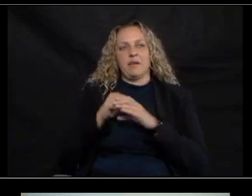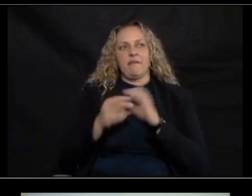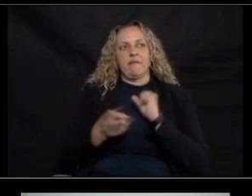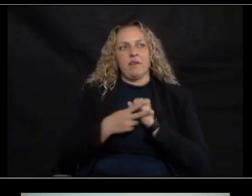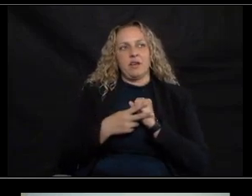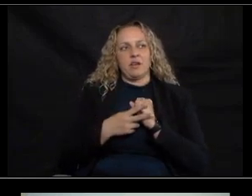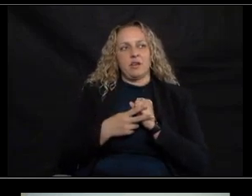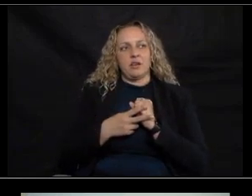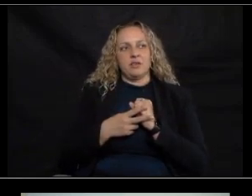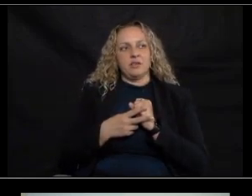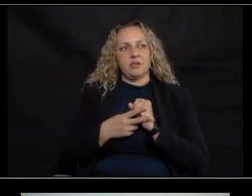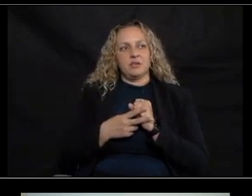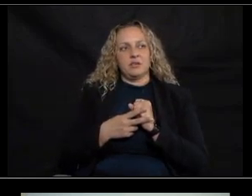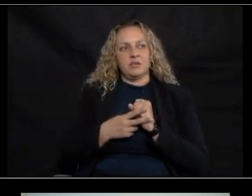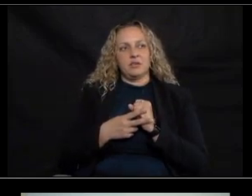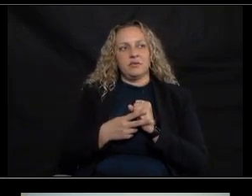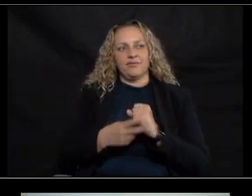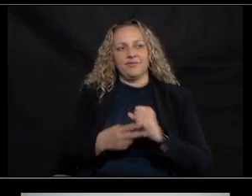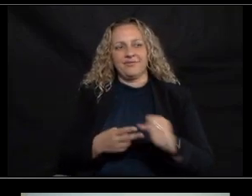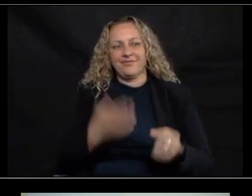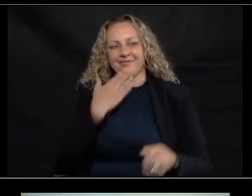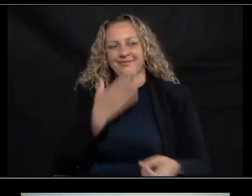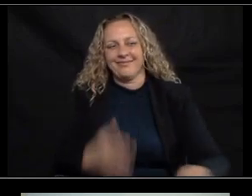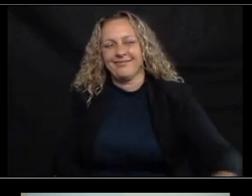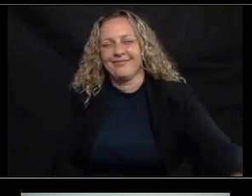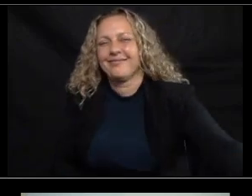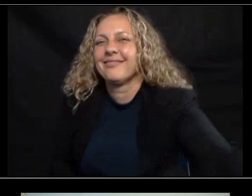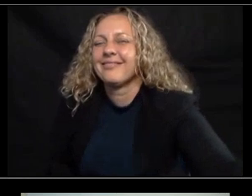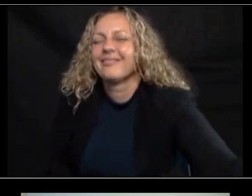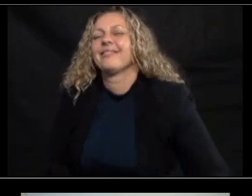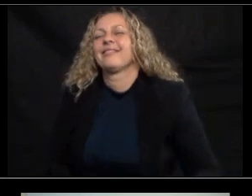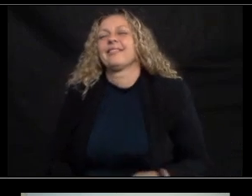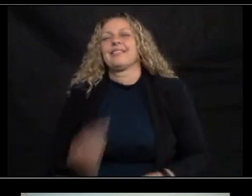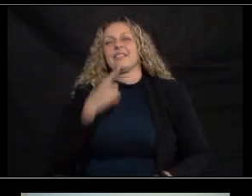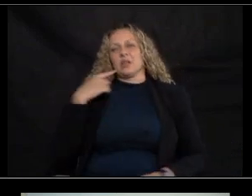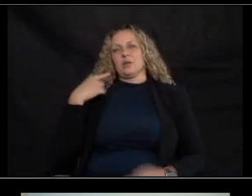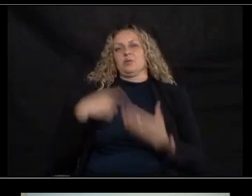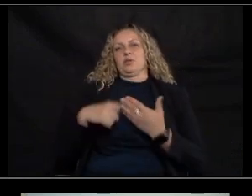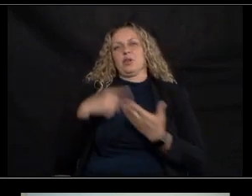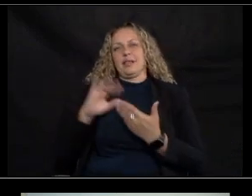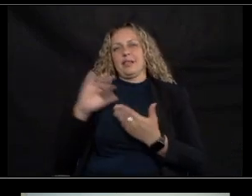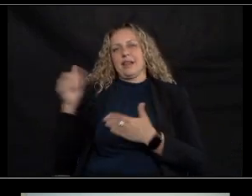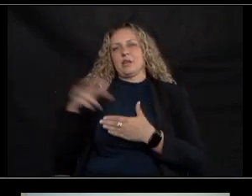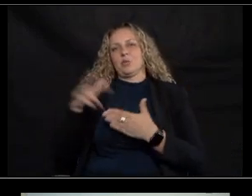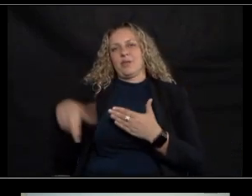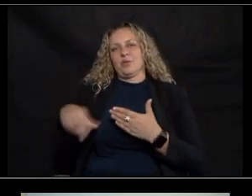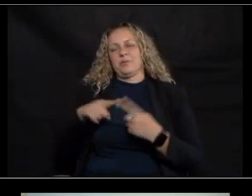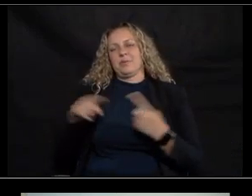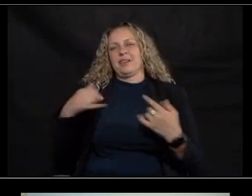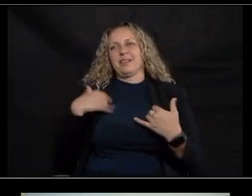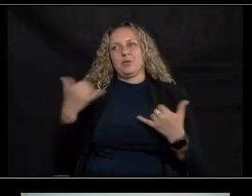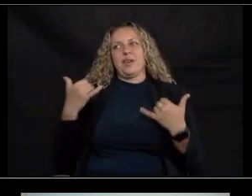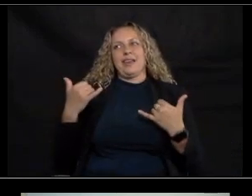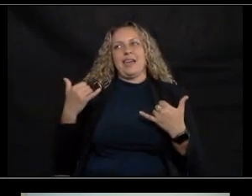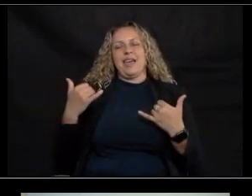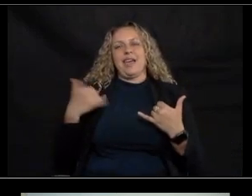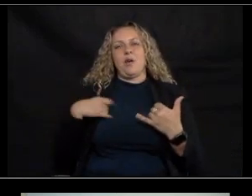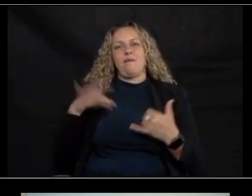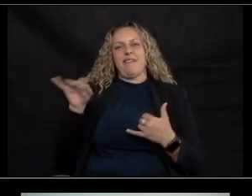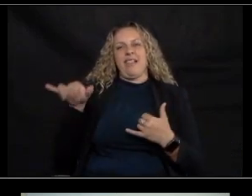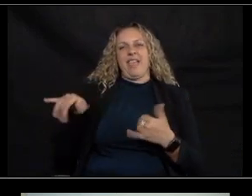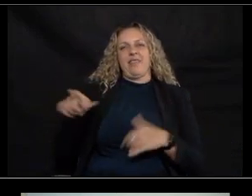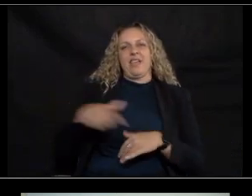we really didn't get a. I think we'll talk about it at this next resolution because it's the where we would find it.